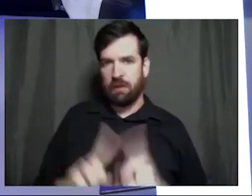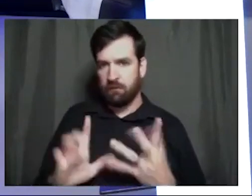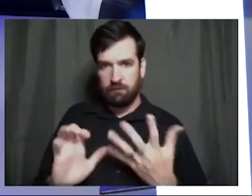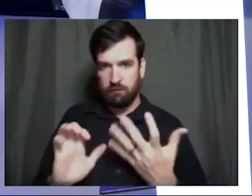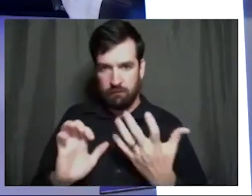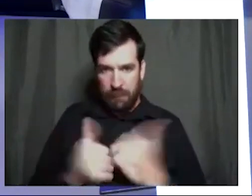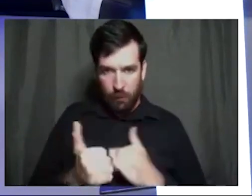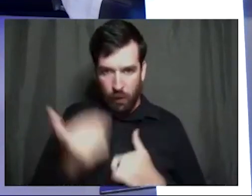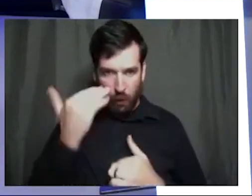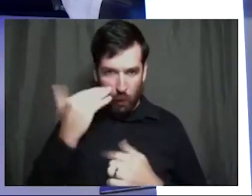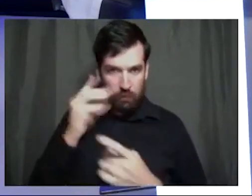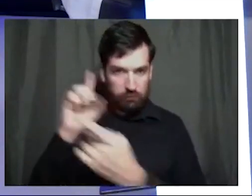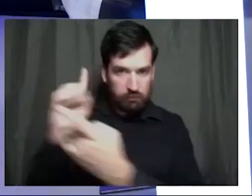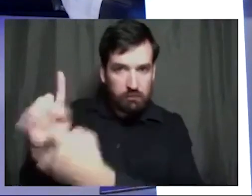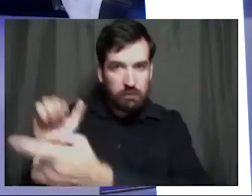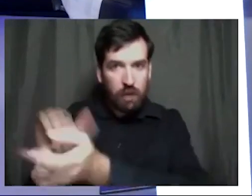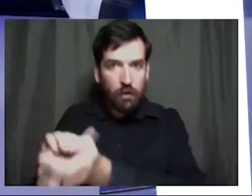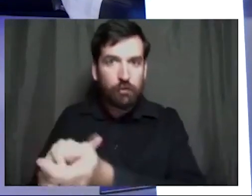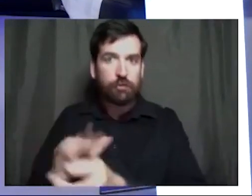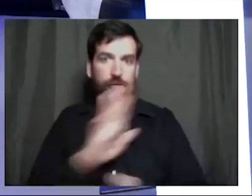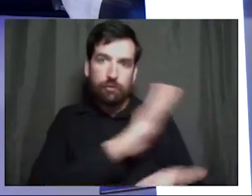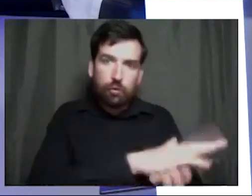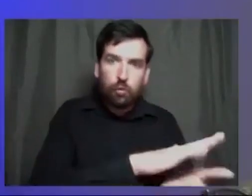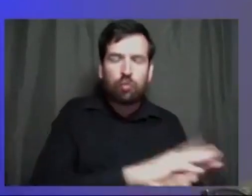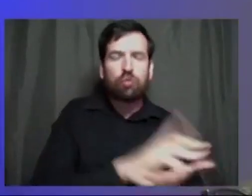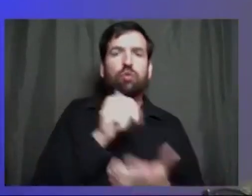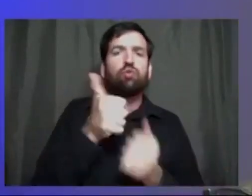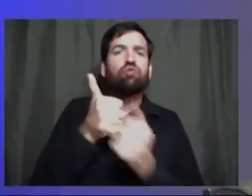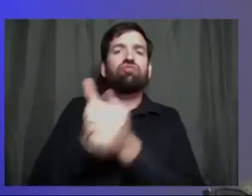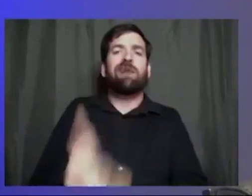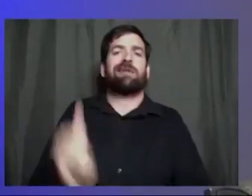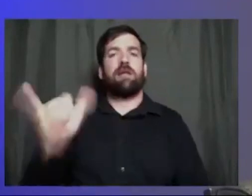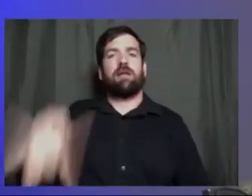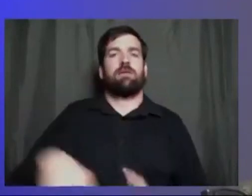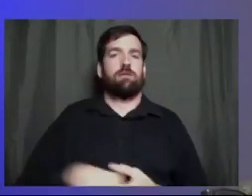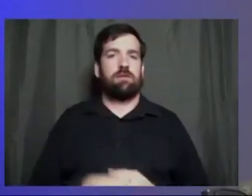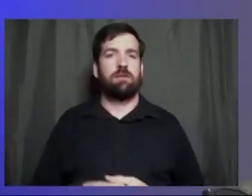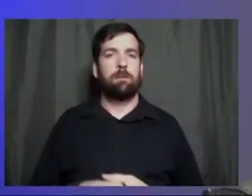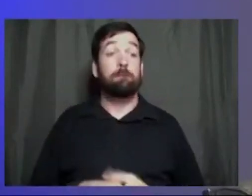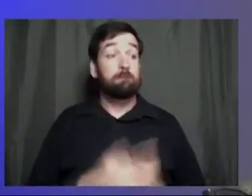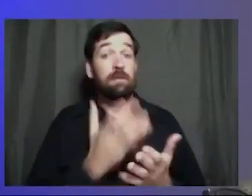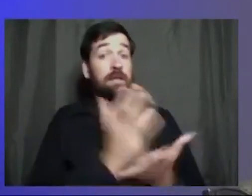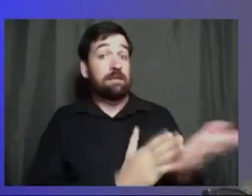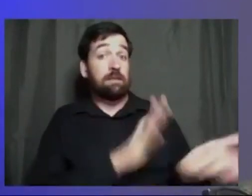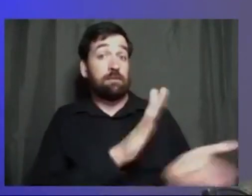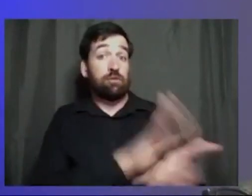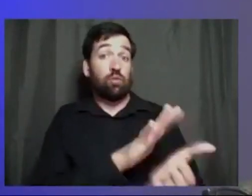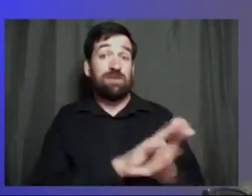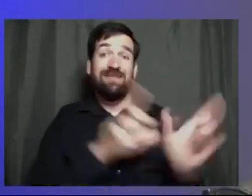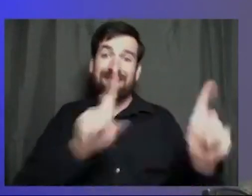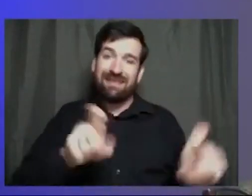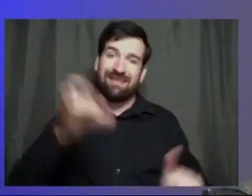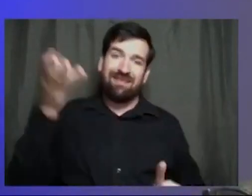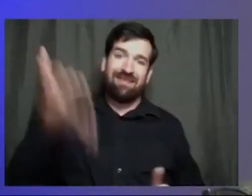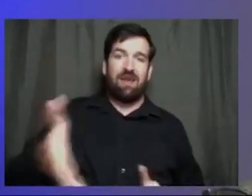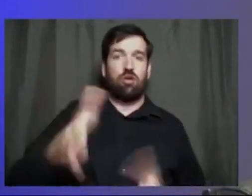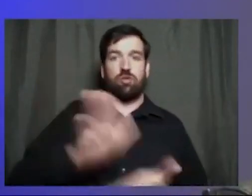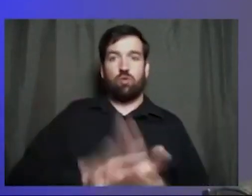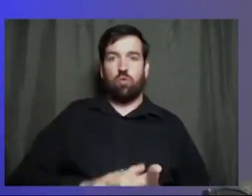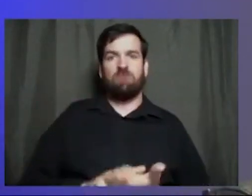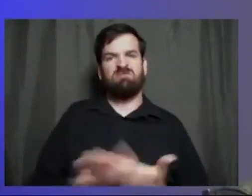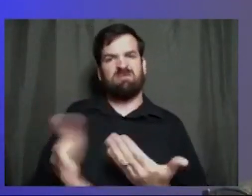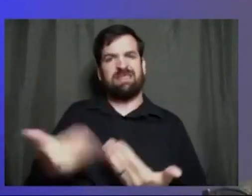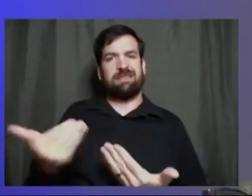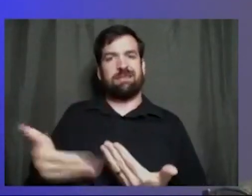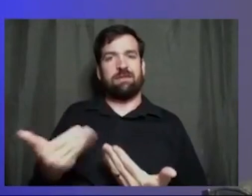to go to the school, and who's kind of keeping track? Sure. So, some of the schools are doing testing in the schools. So in that case, it makes it easy because the